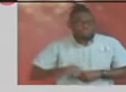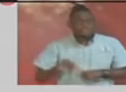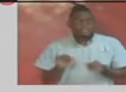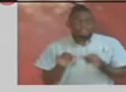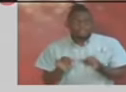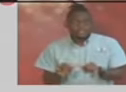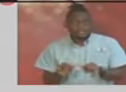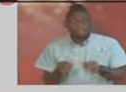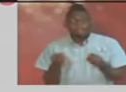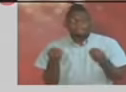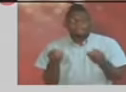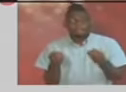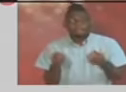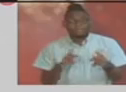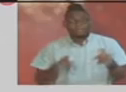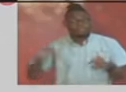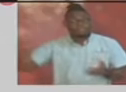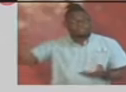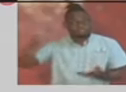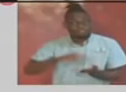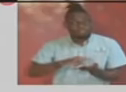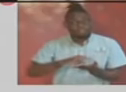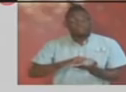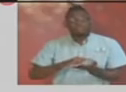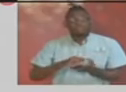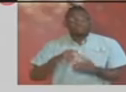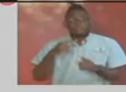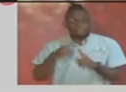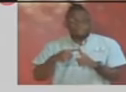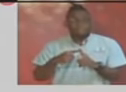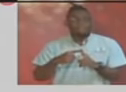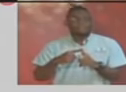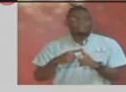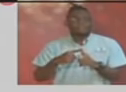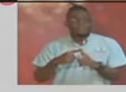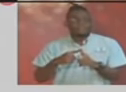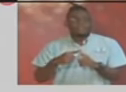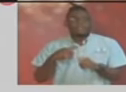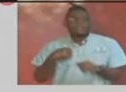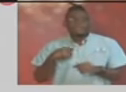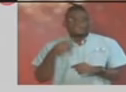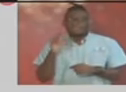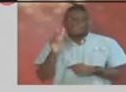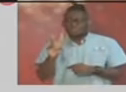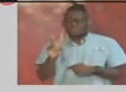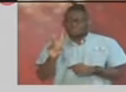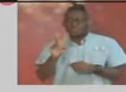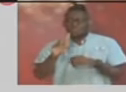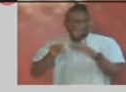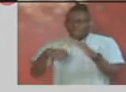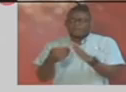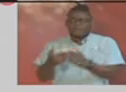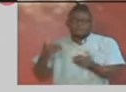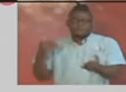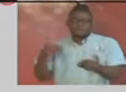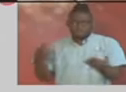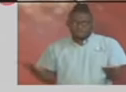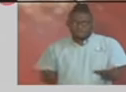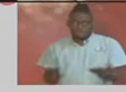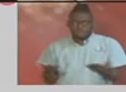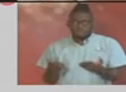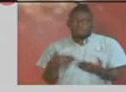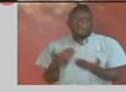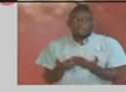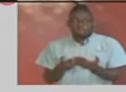even with your negative PCR 72 hours in advance. We have actually had a case of the variant from Brazil.